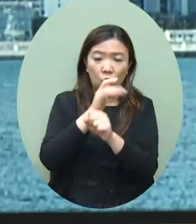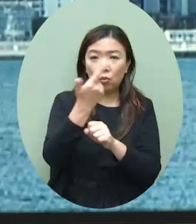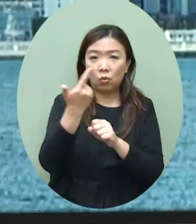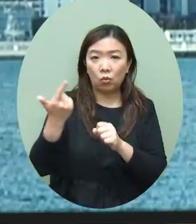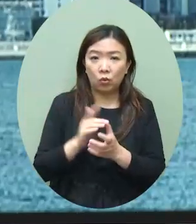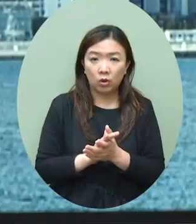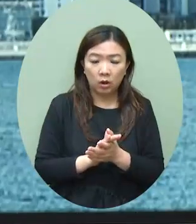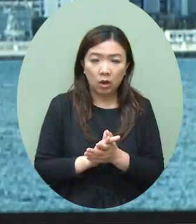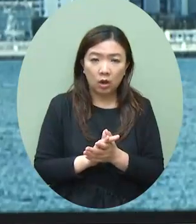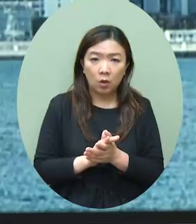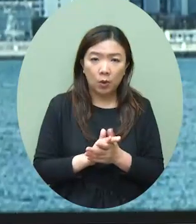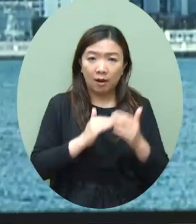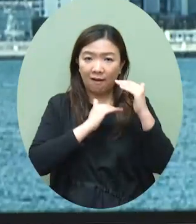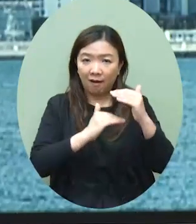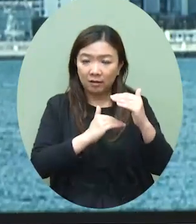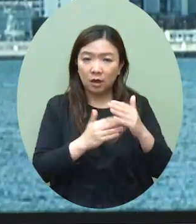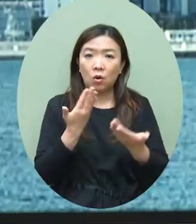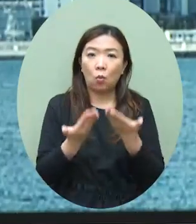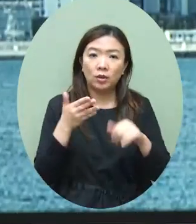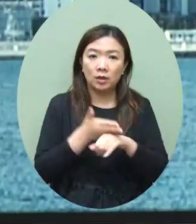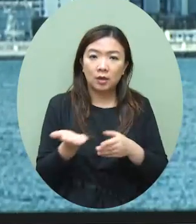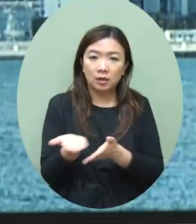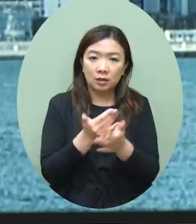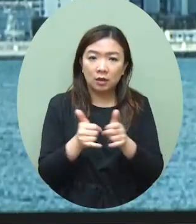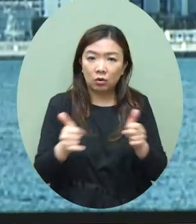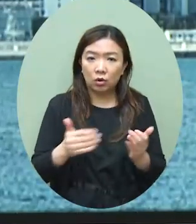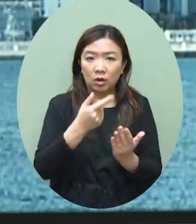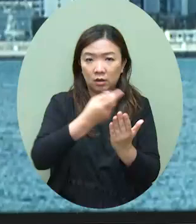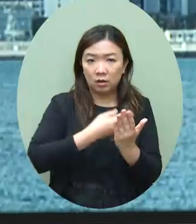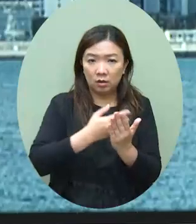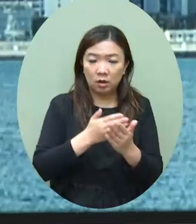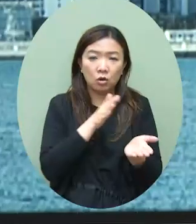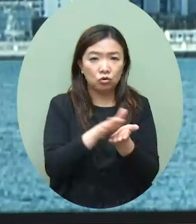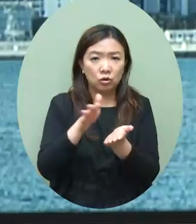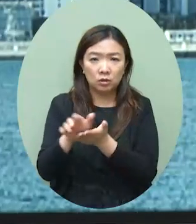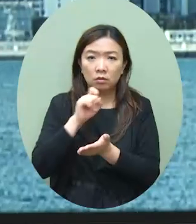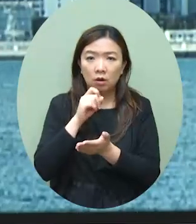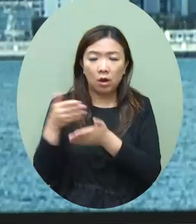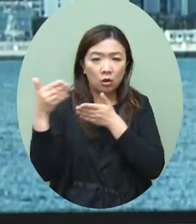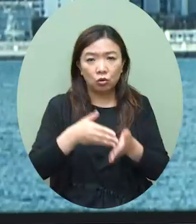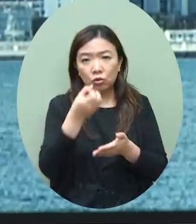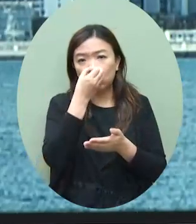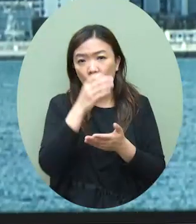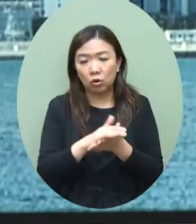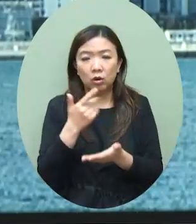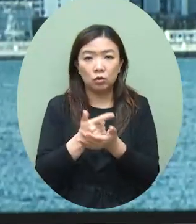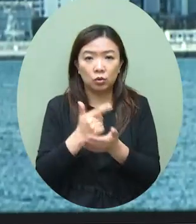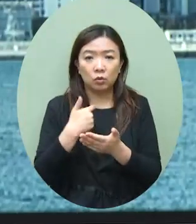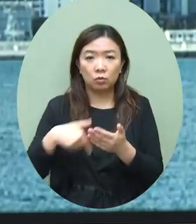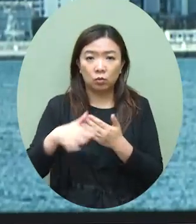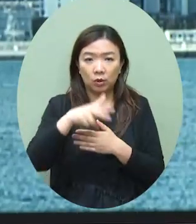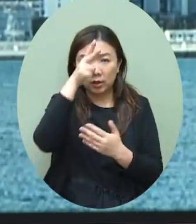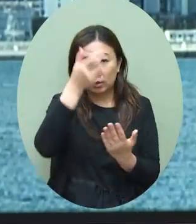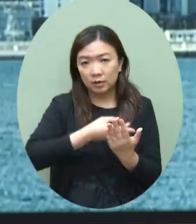etc. So we still have this policy to prevent and reduce a large number of